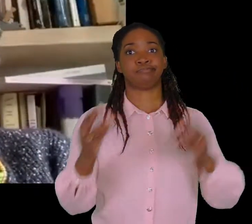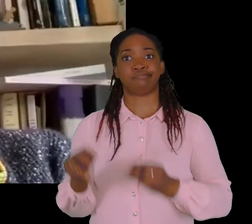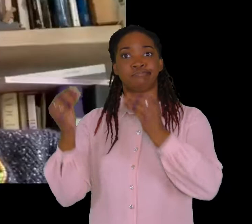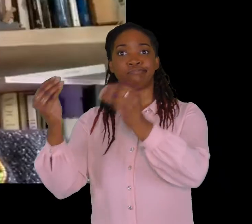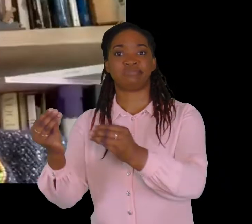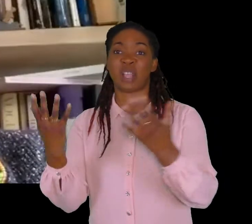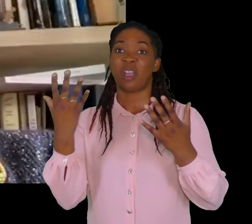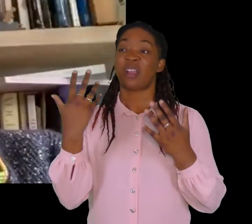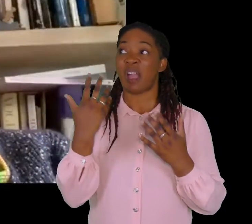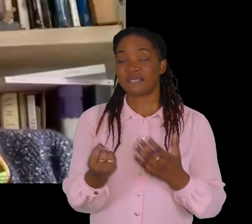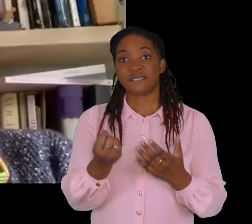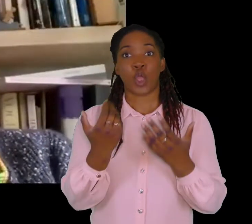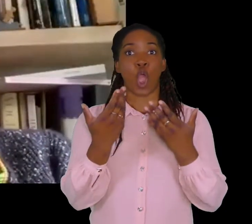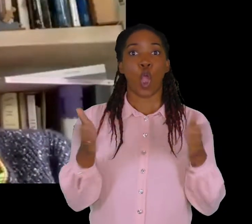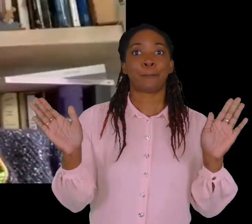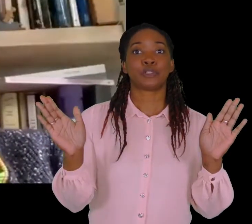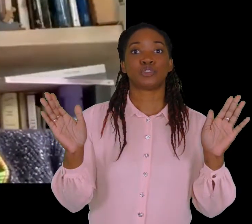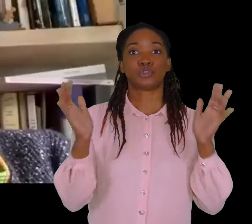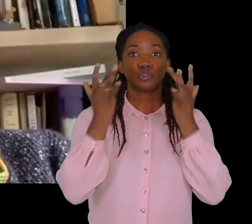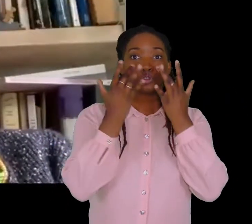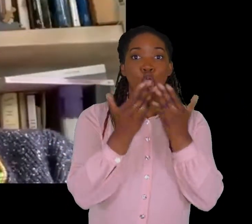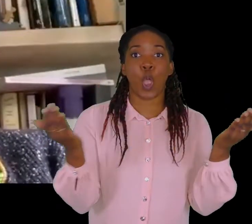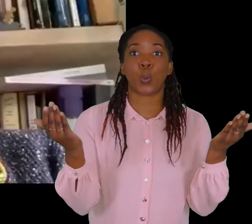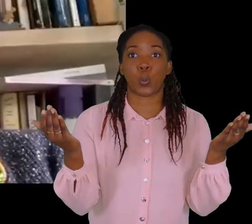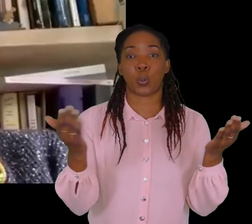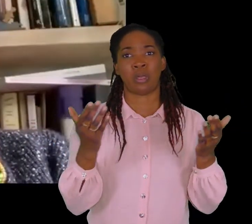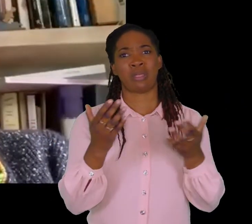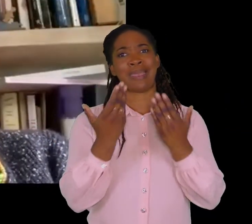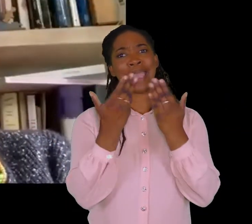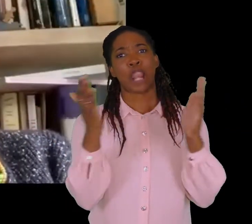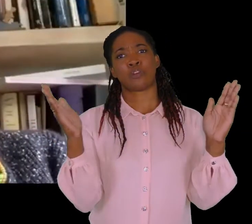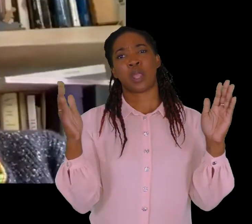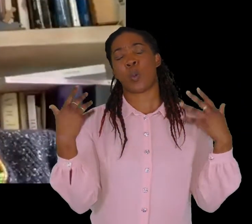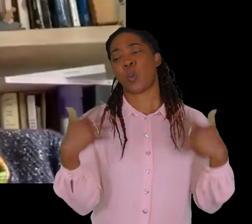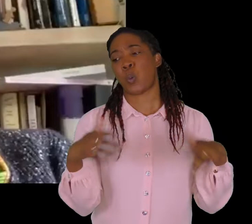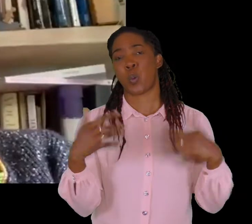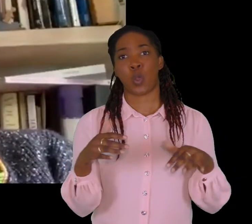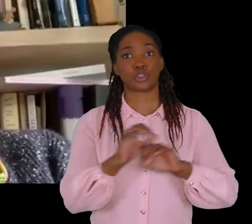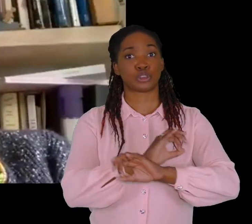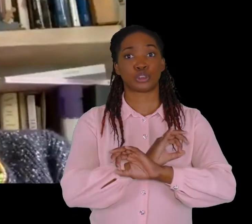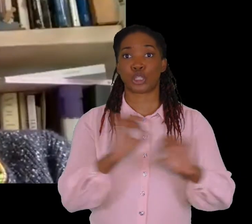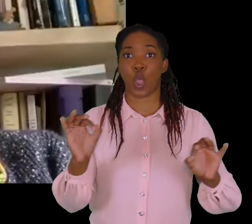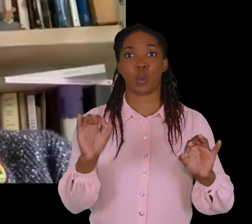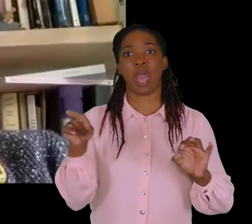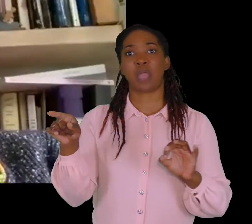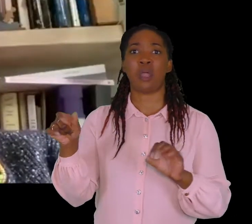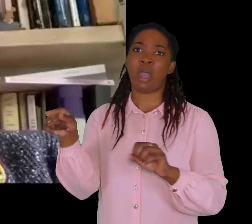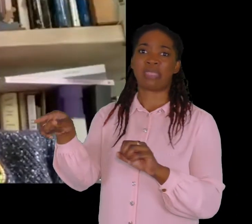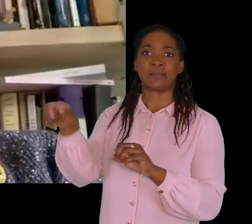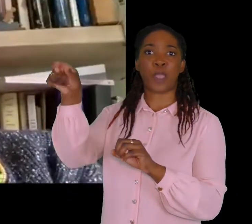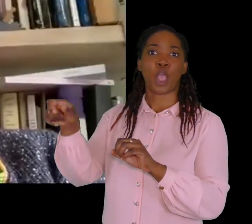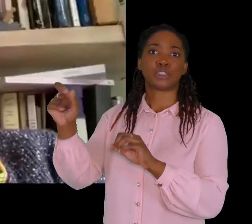open shows. What was exciting about the gallery is there wasn't a hierarchy of